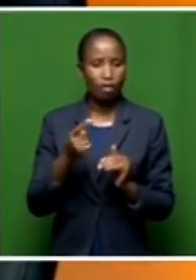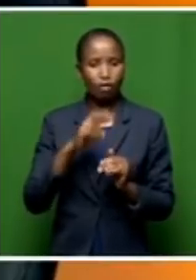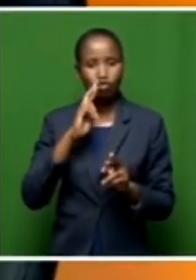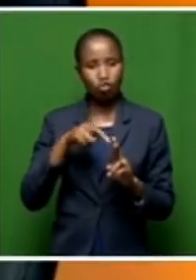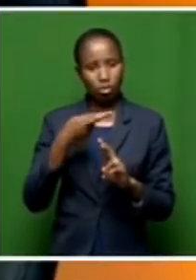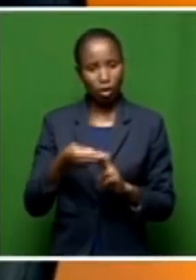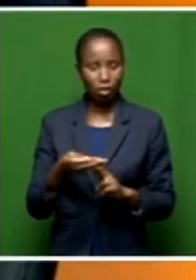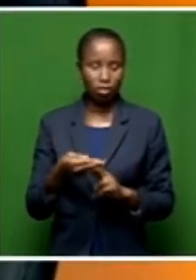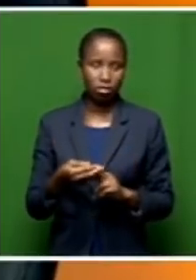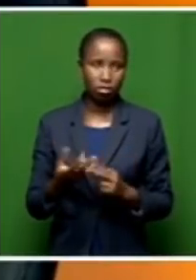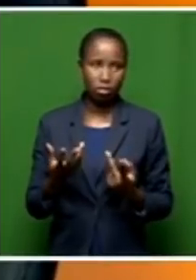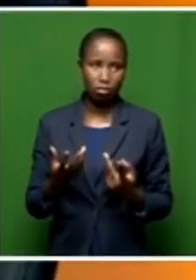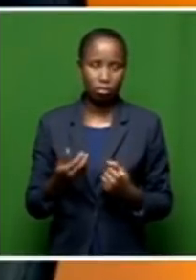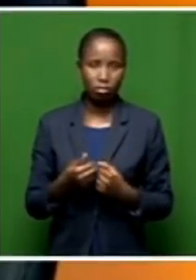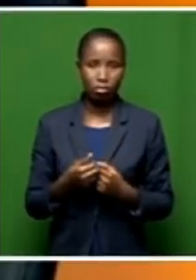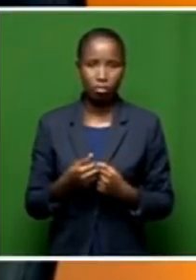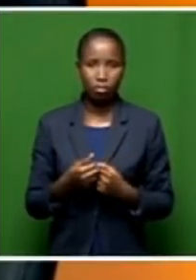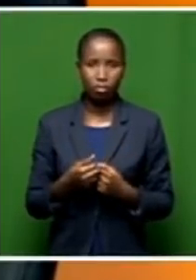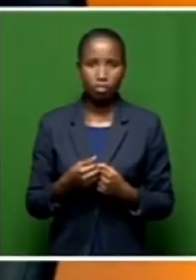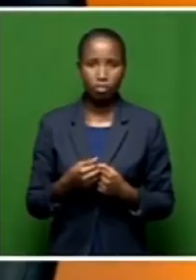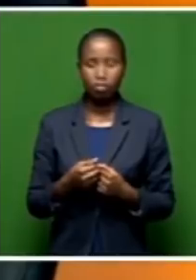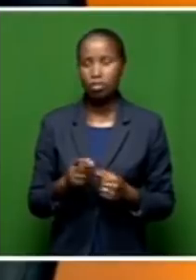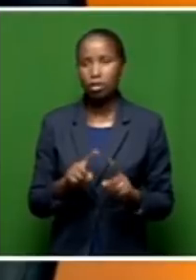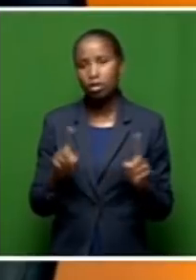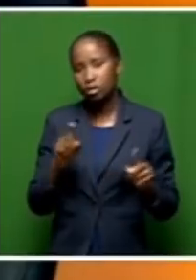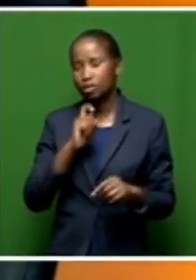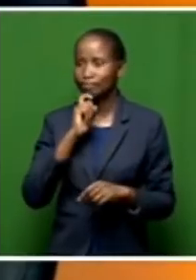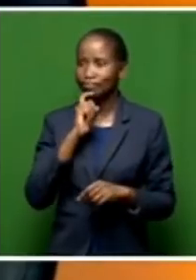as 100% certain, but I think